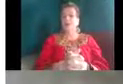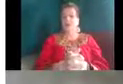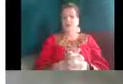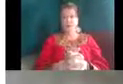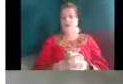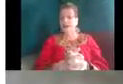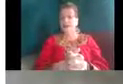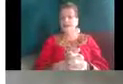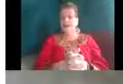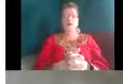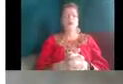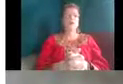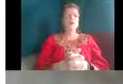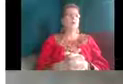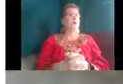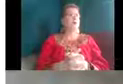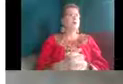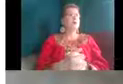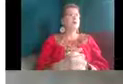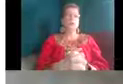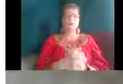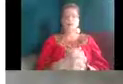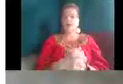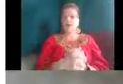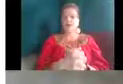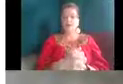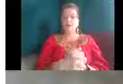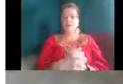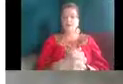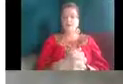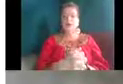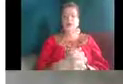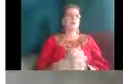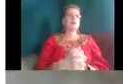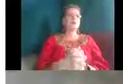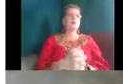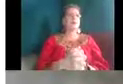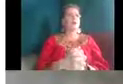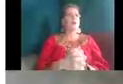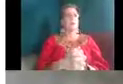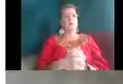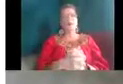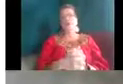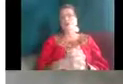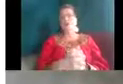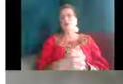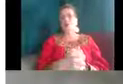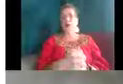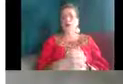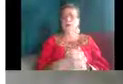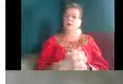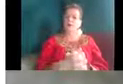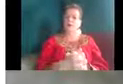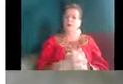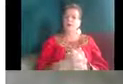people who don't have a landline or who are active in the community or still want to be able to go for